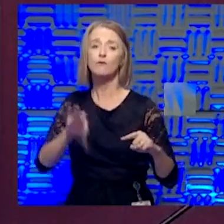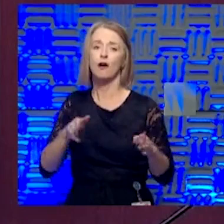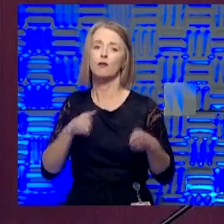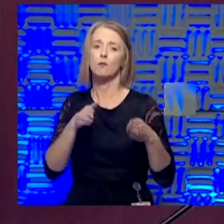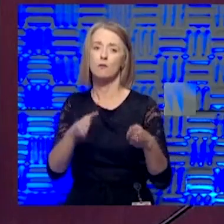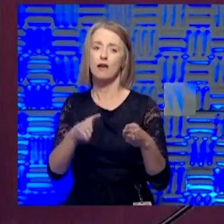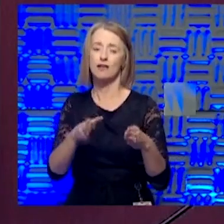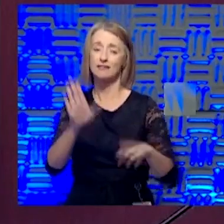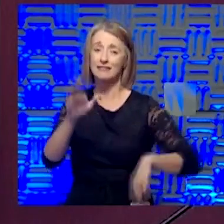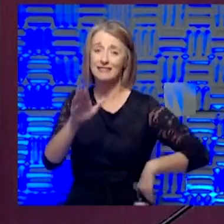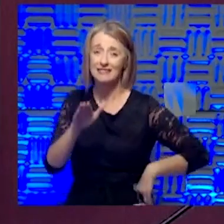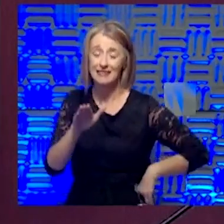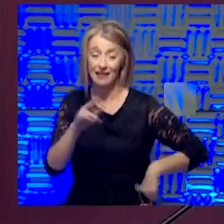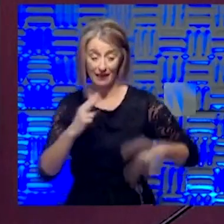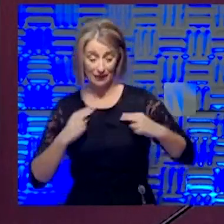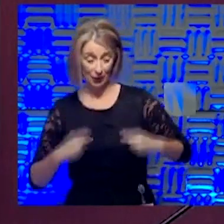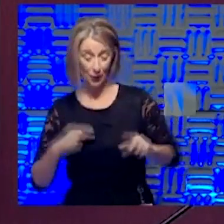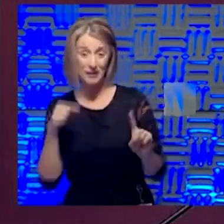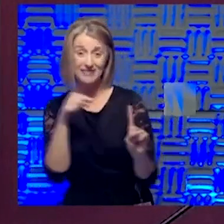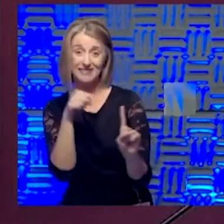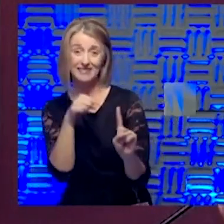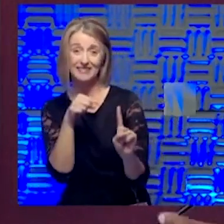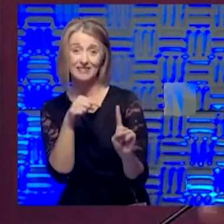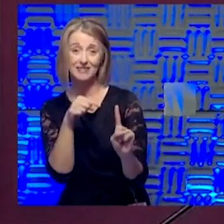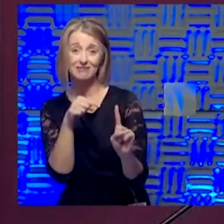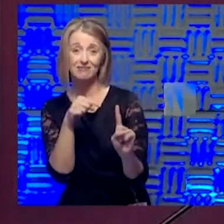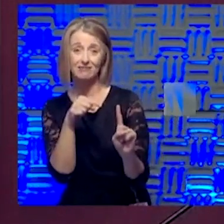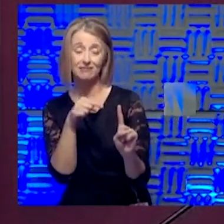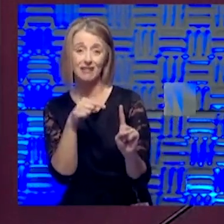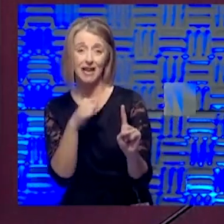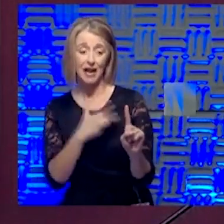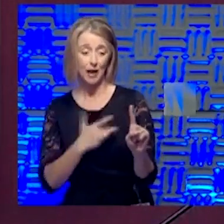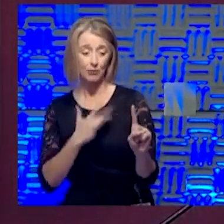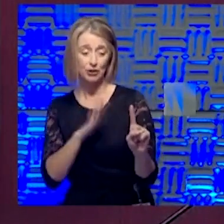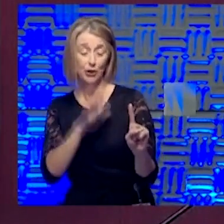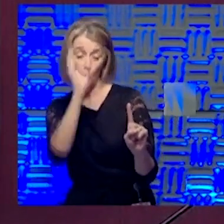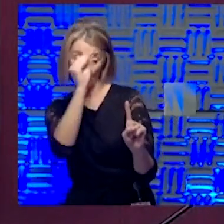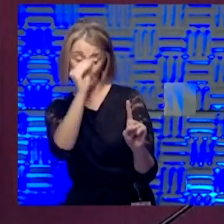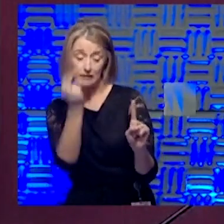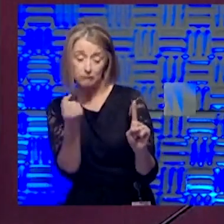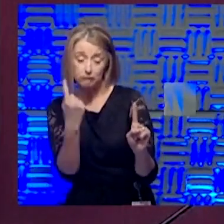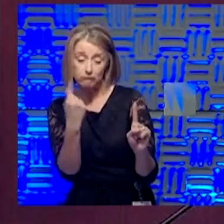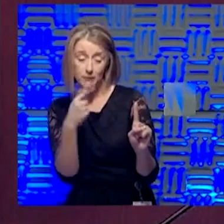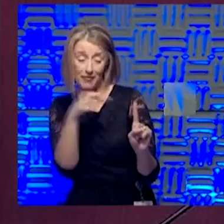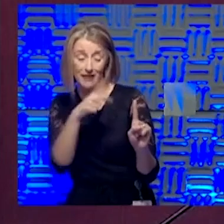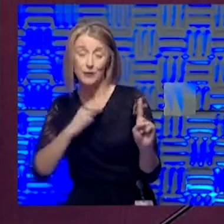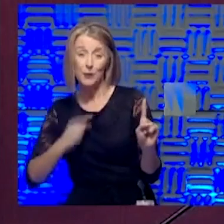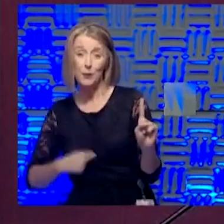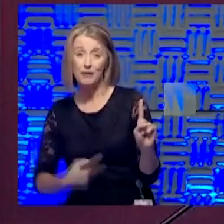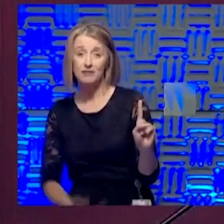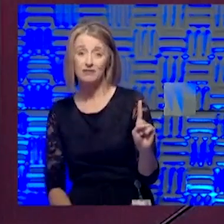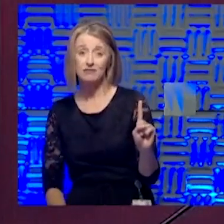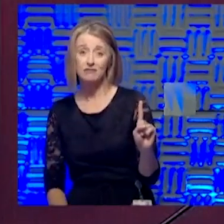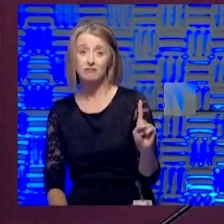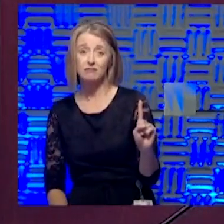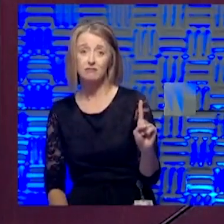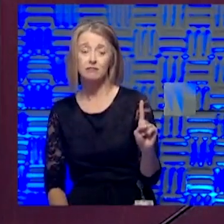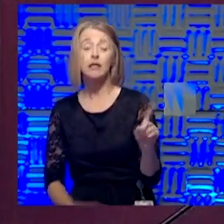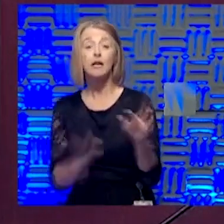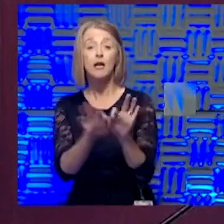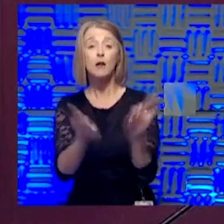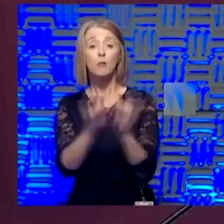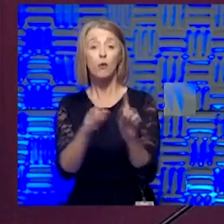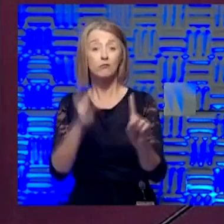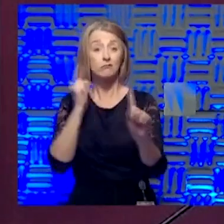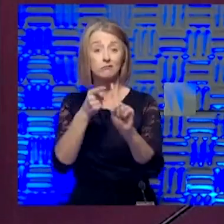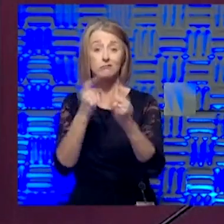hey, that's a human being. I have to appreciate their opinion. And at the same time, I want you to be safe. So